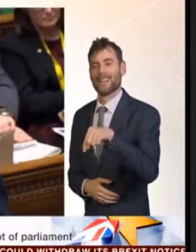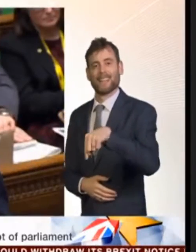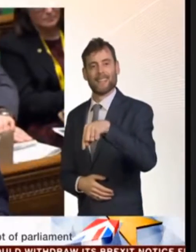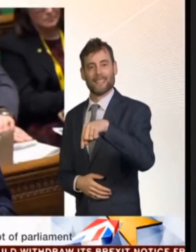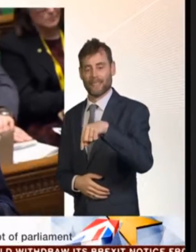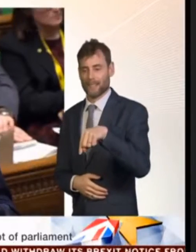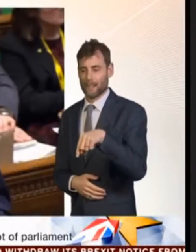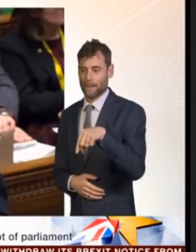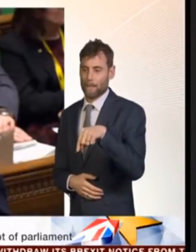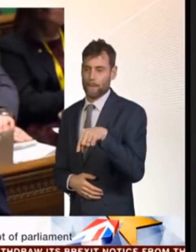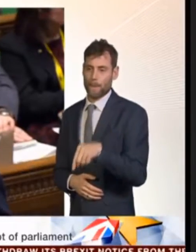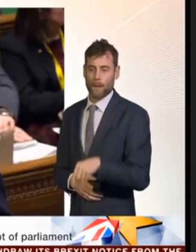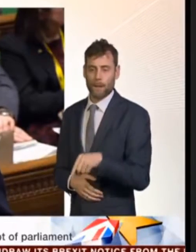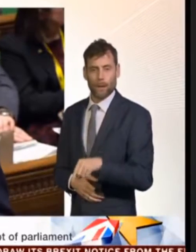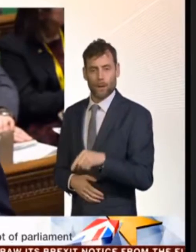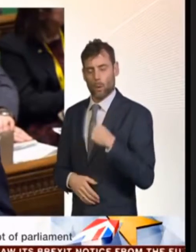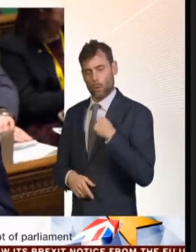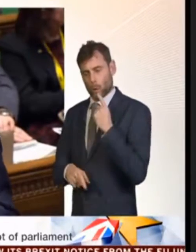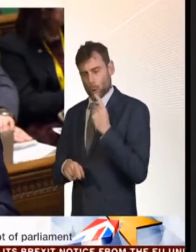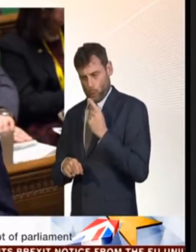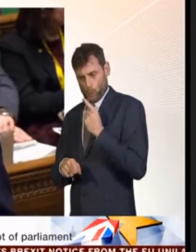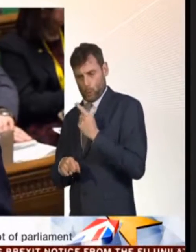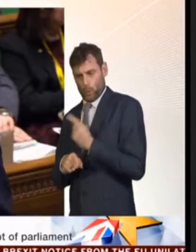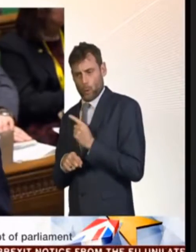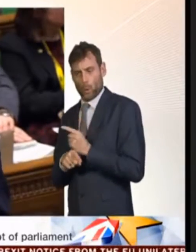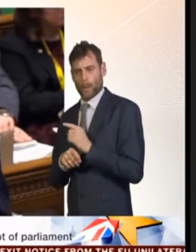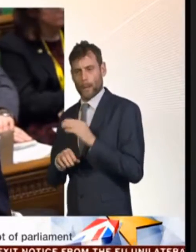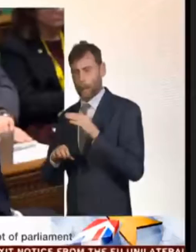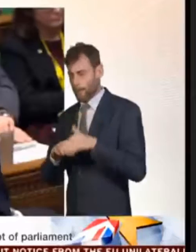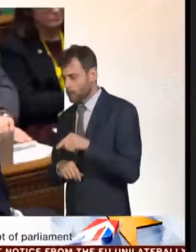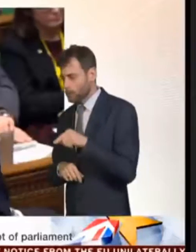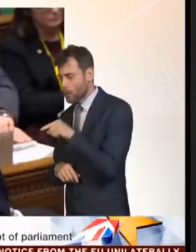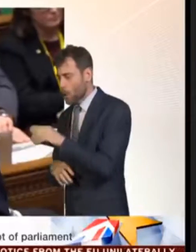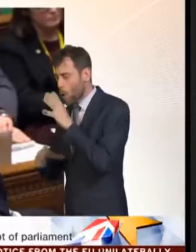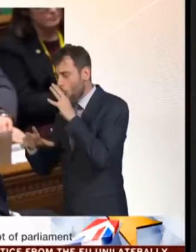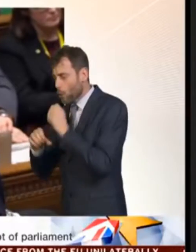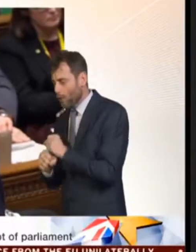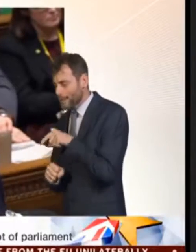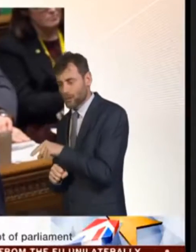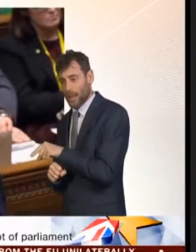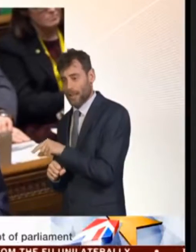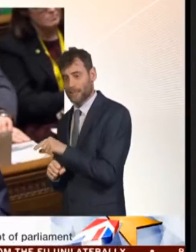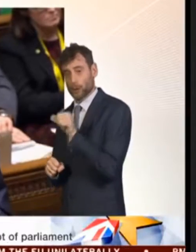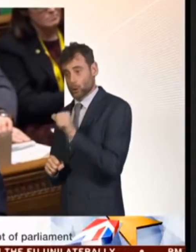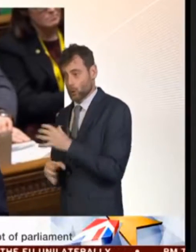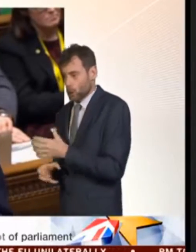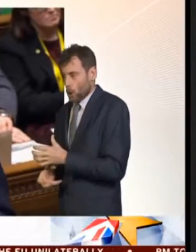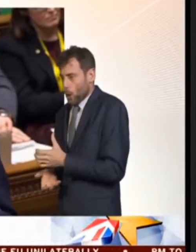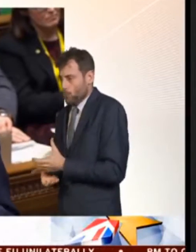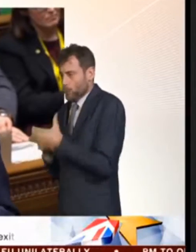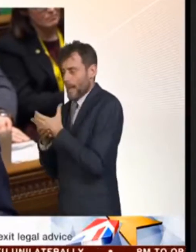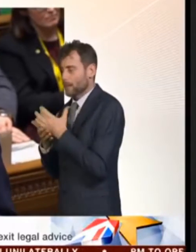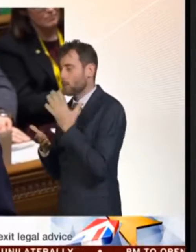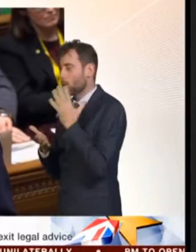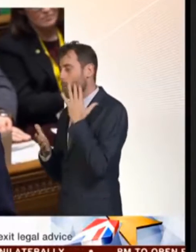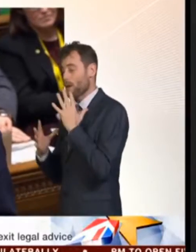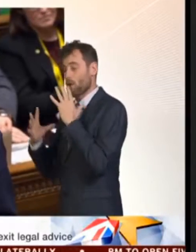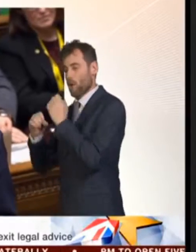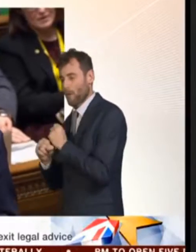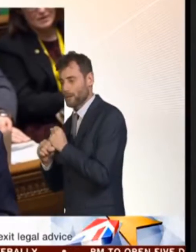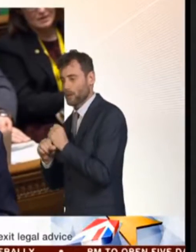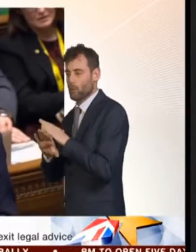the sanctity or non-sanctity of the confidentiality of legal advice. We're talking about the most fundamental